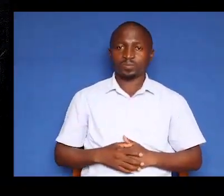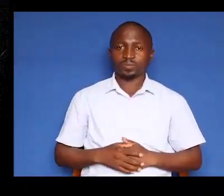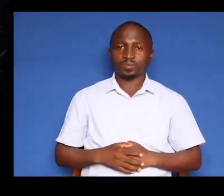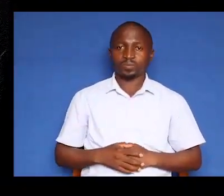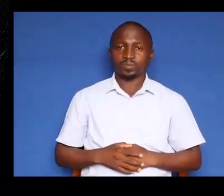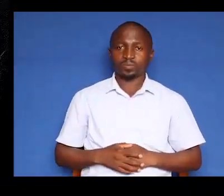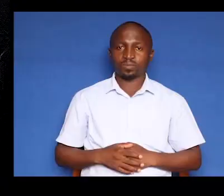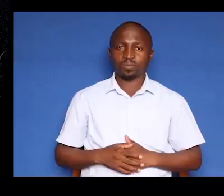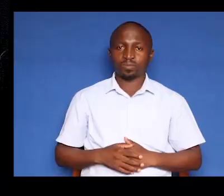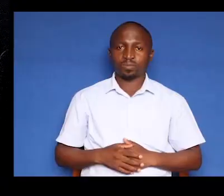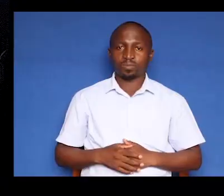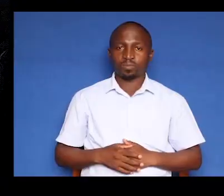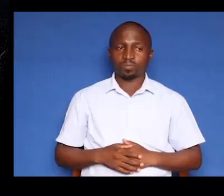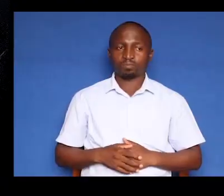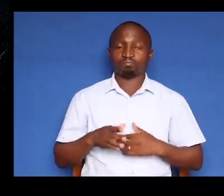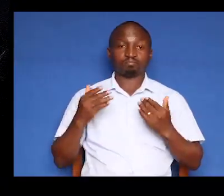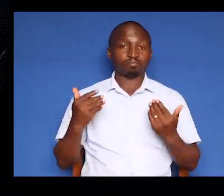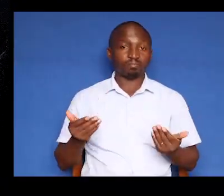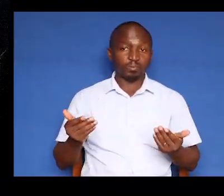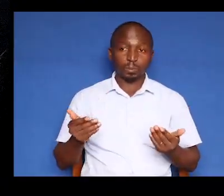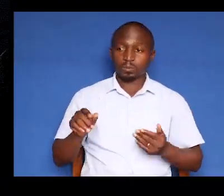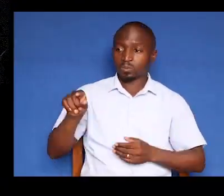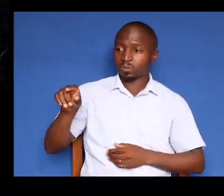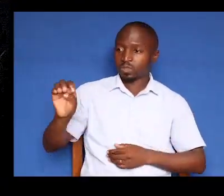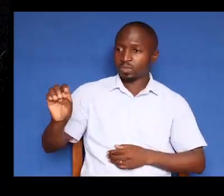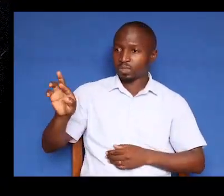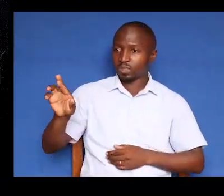20 tax rate. So Gerard